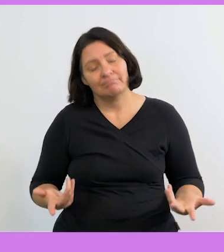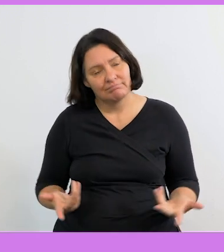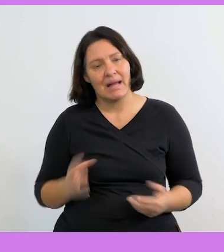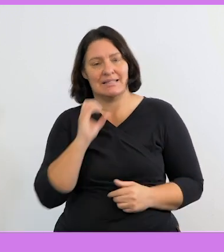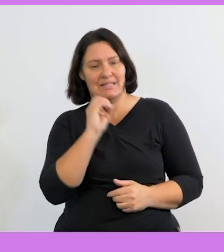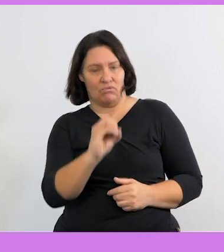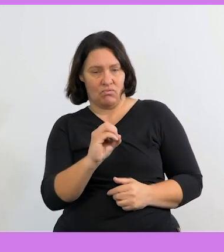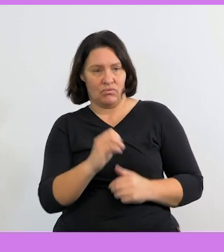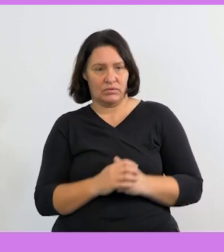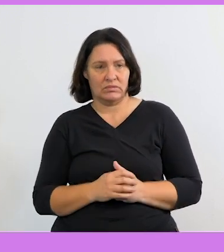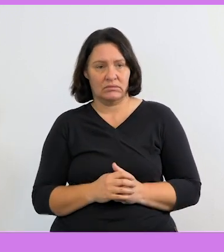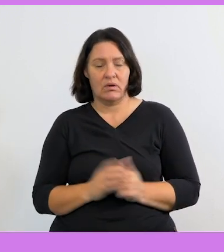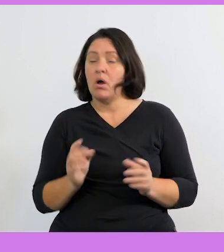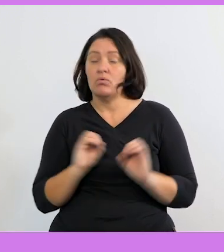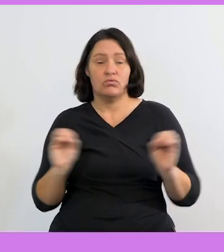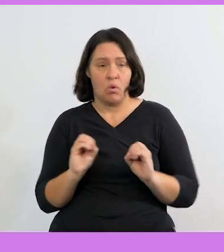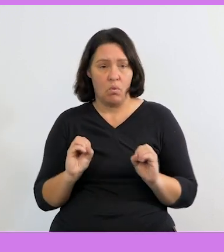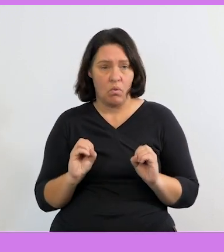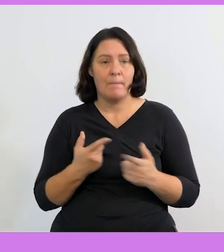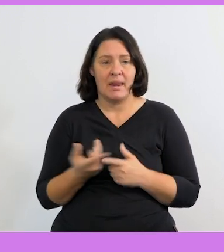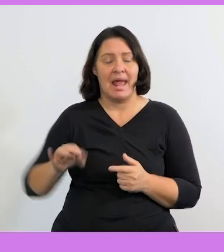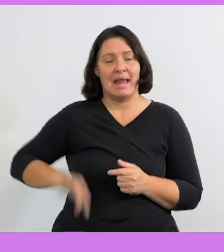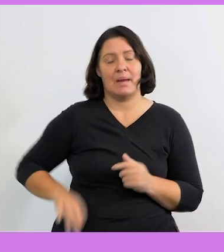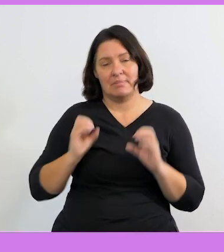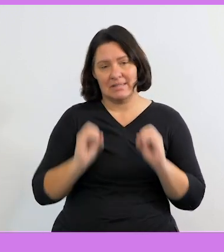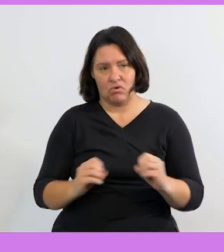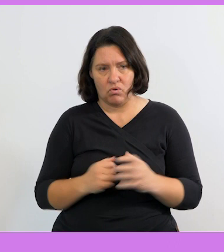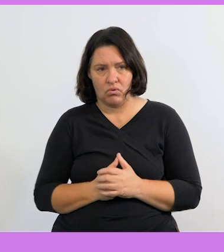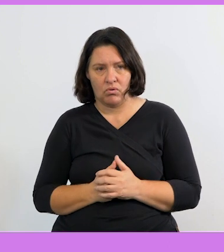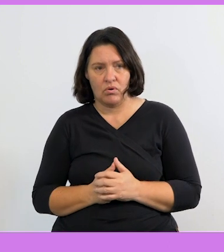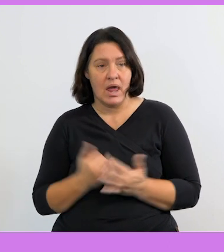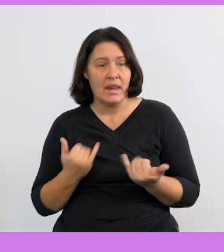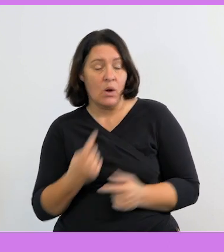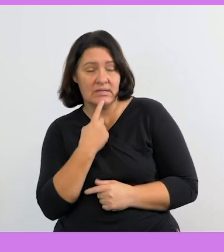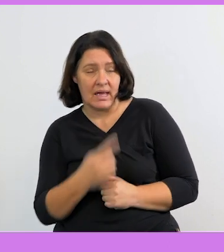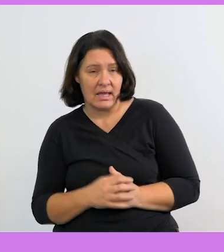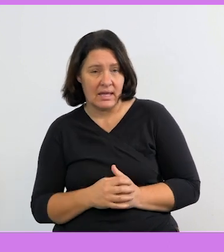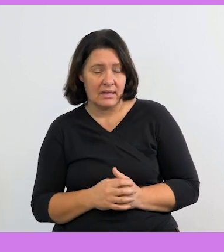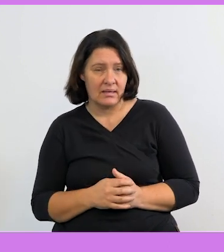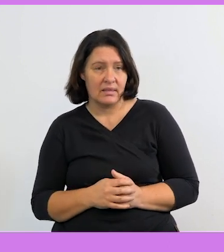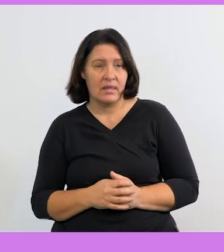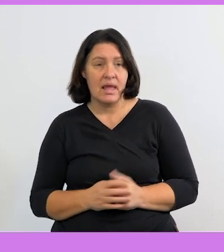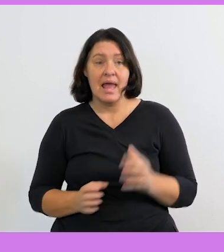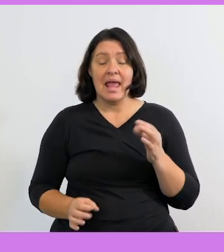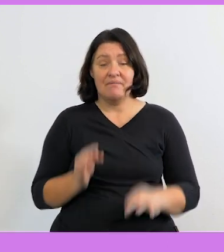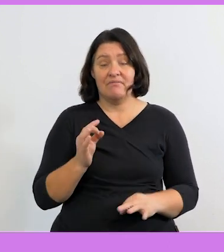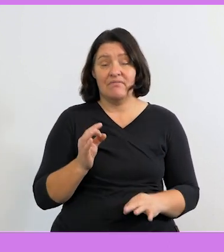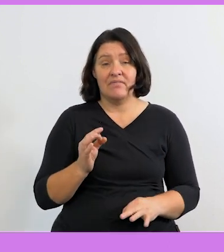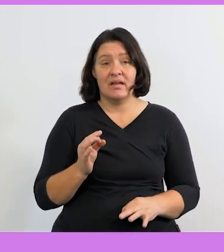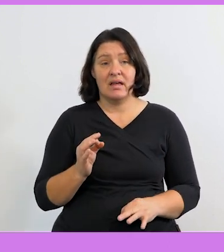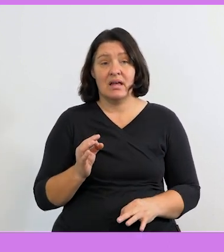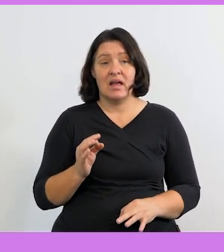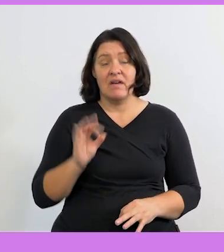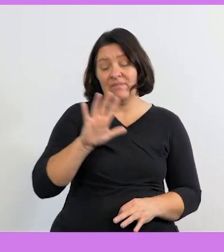that will be 0 Rand. Now, if it's no sales, there will be no income, right? So now we are saying, secondly, if he